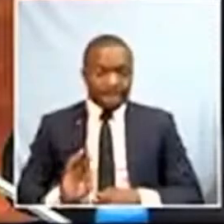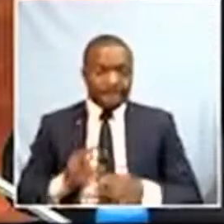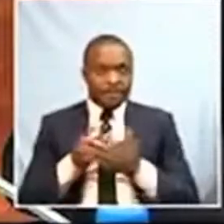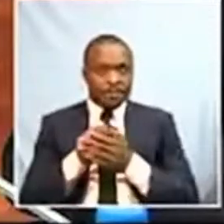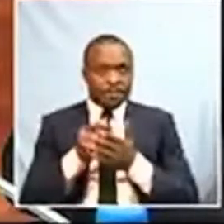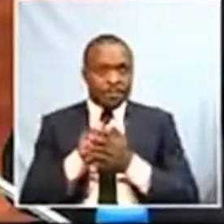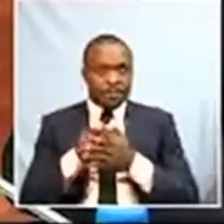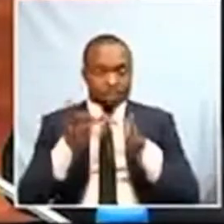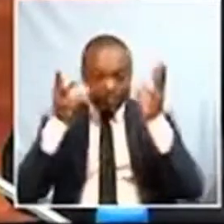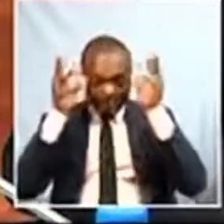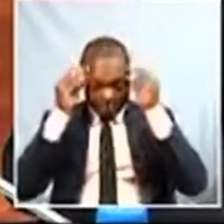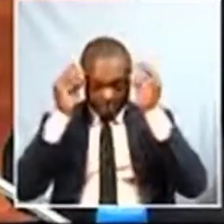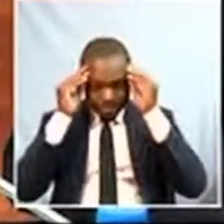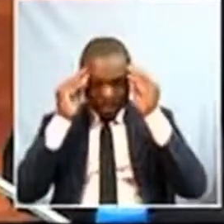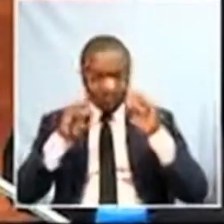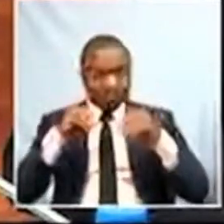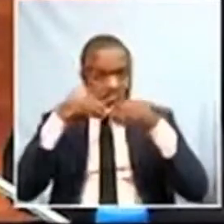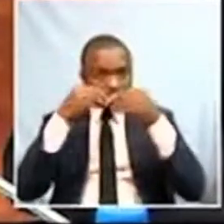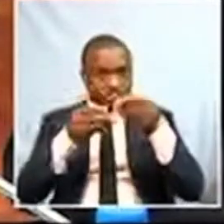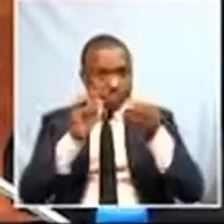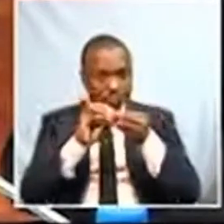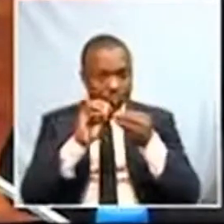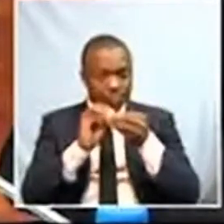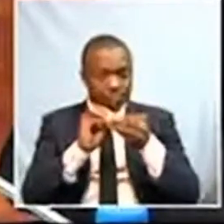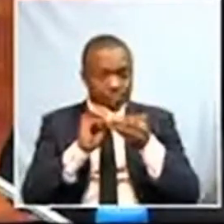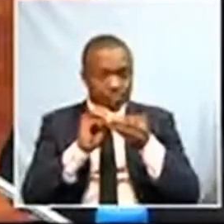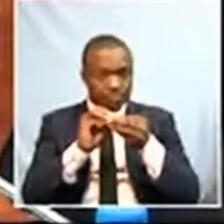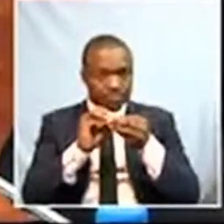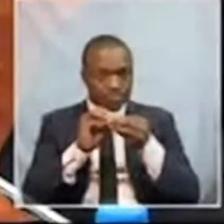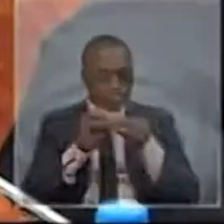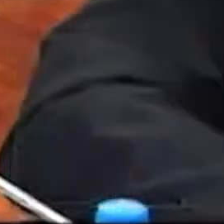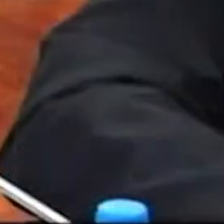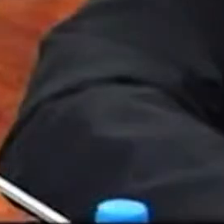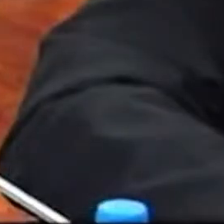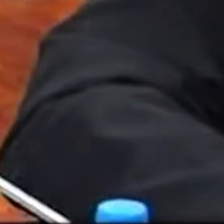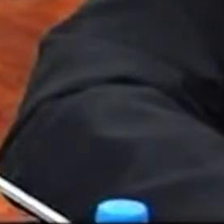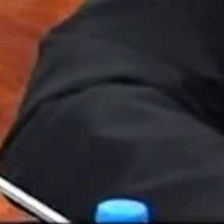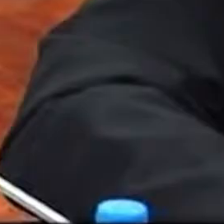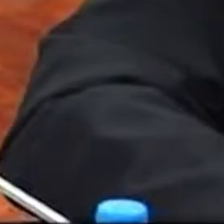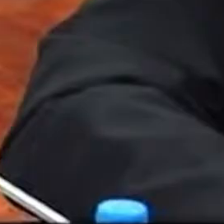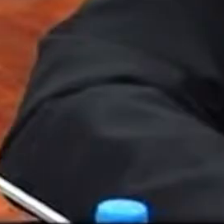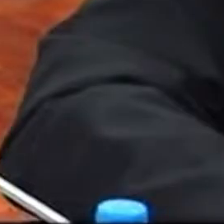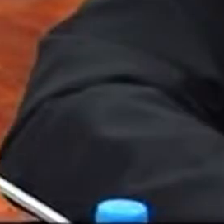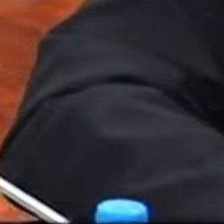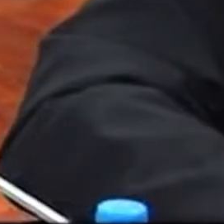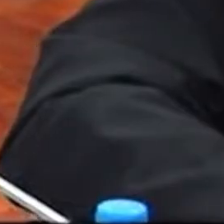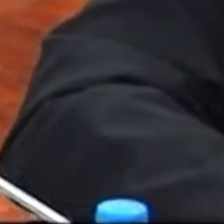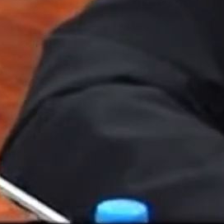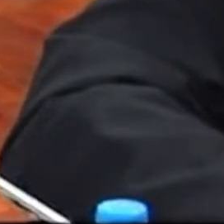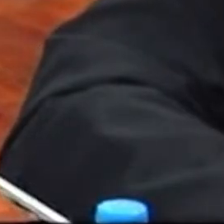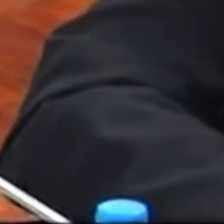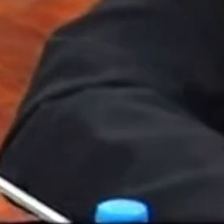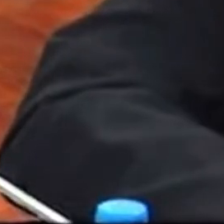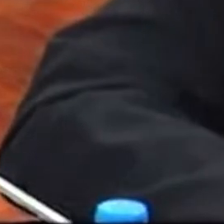financial literacy, placing great emphasis on the importance of repaying loans prior to disbursement of funds.